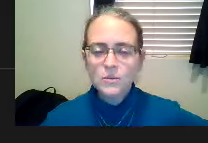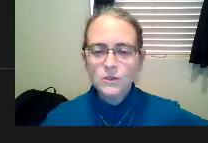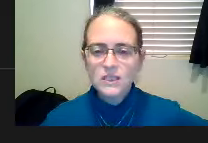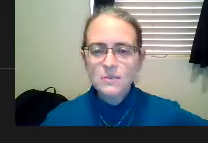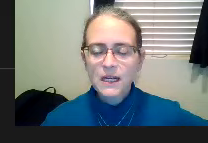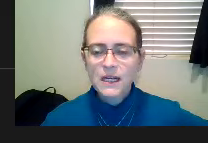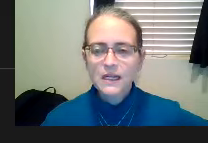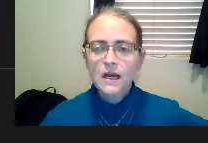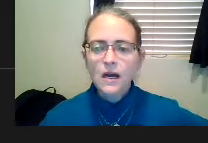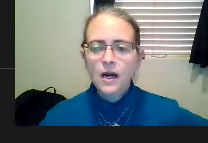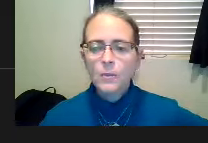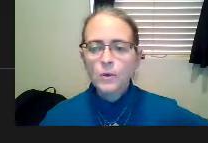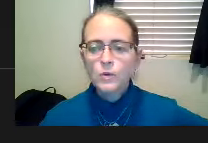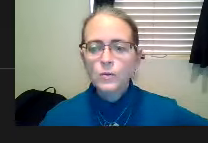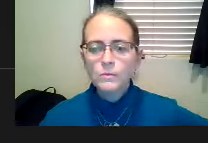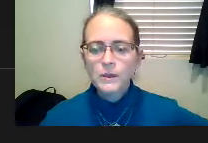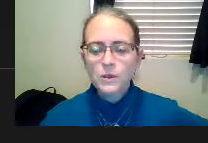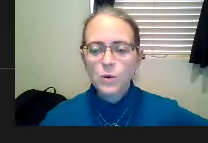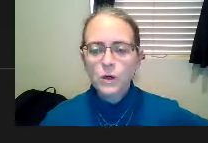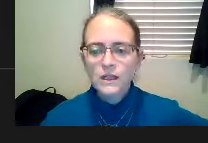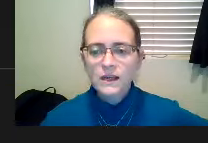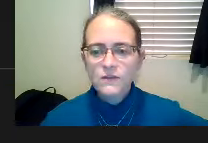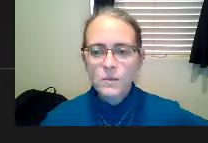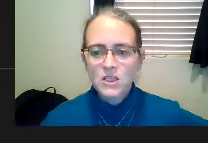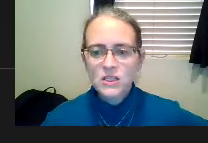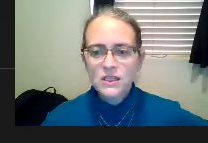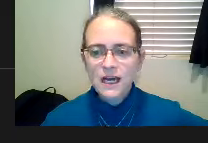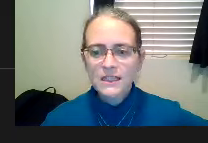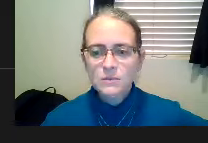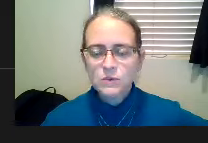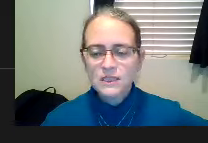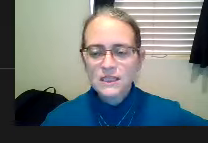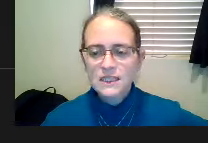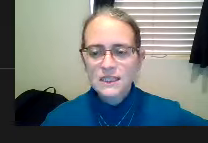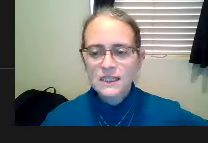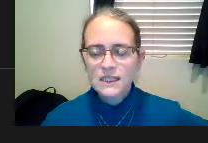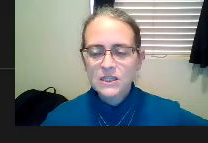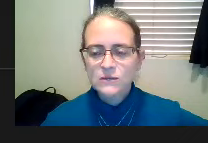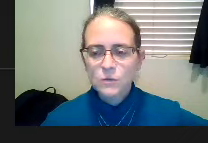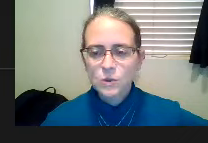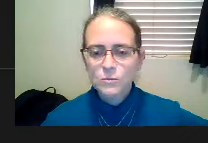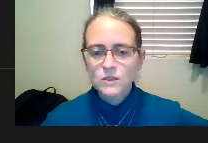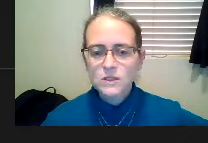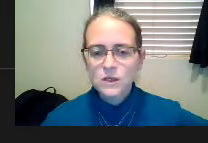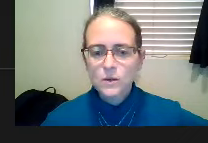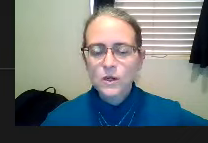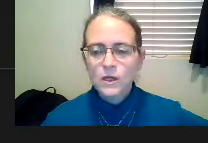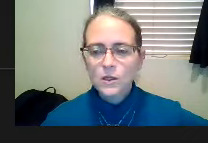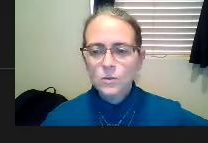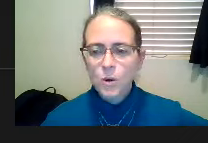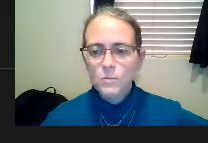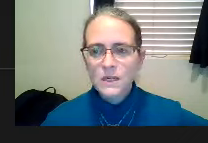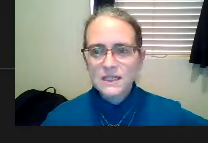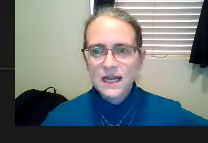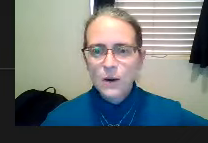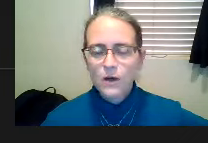you would like to participate in, we will be recording the information that's presented in each of the rooms. So